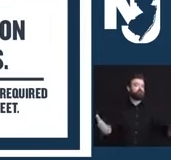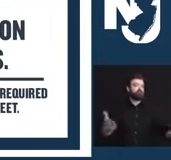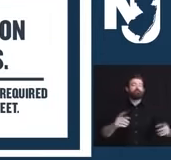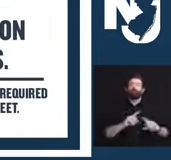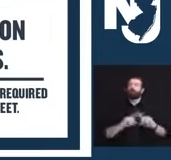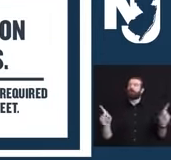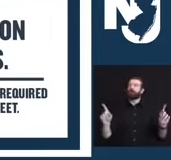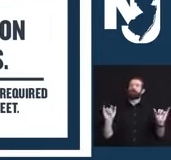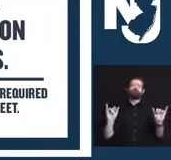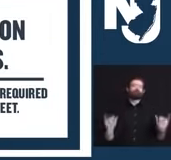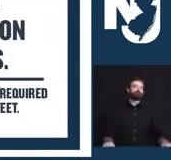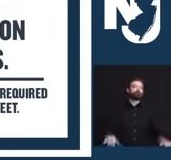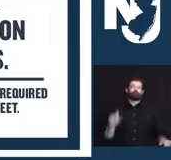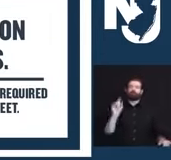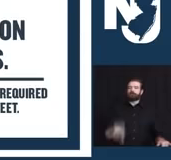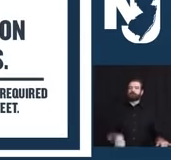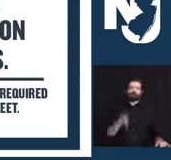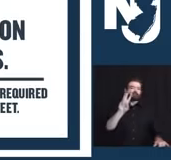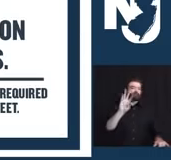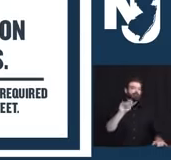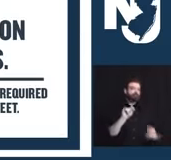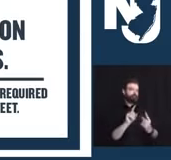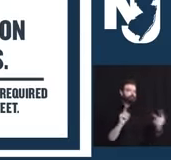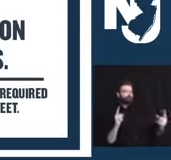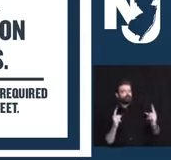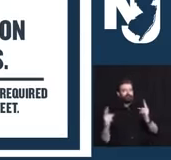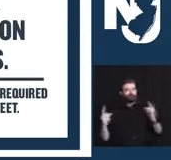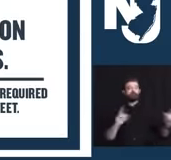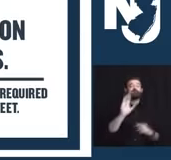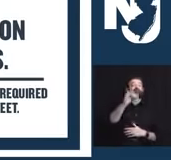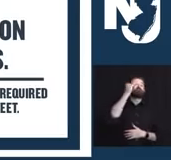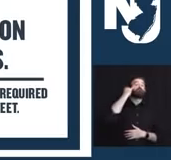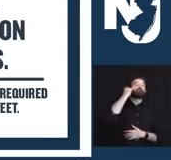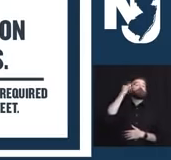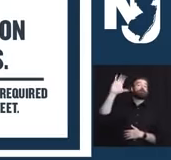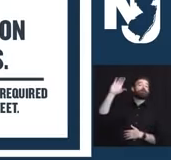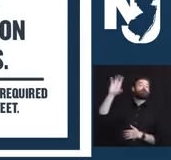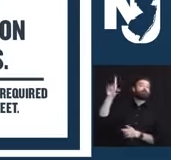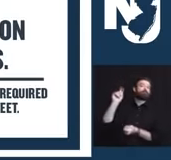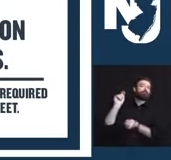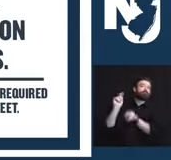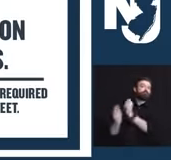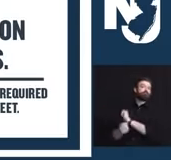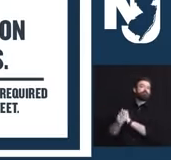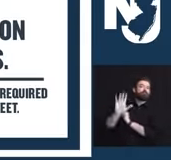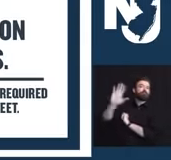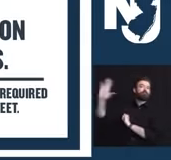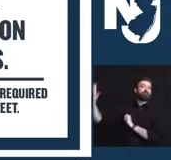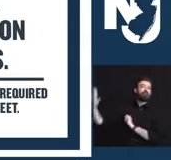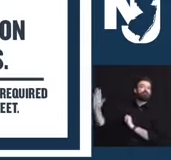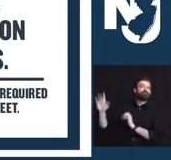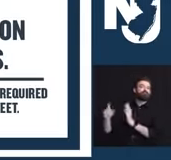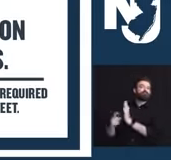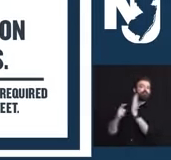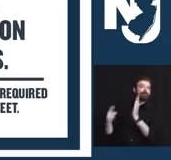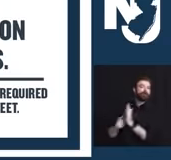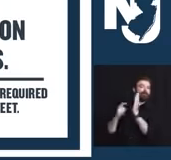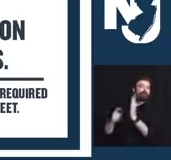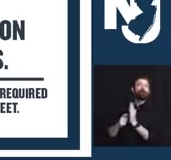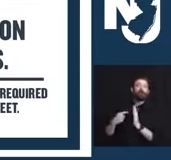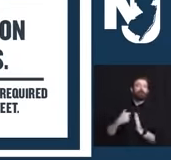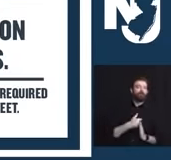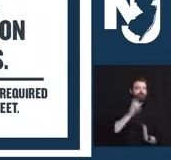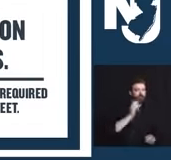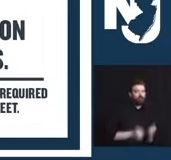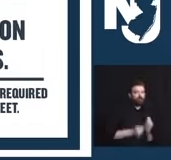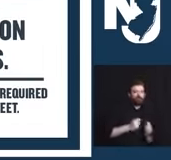should the CDC, as I mentioned a minute ago, revise its 6-foot distancing guidance, we will revise our requirements